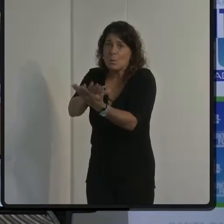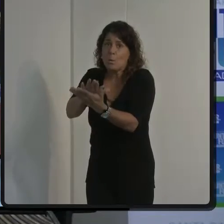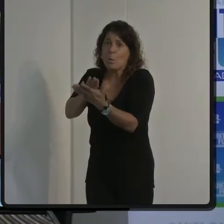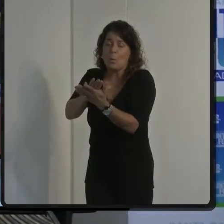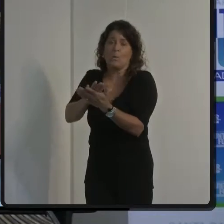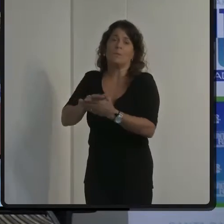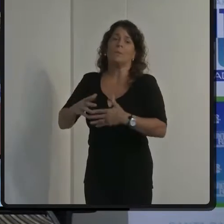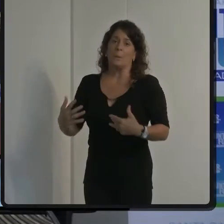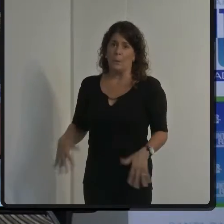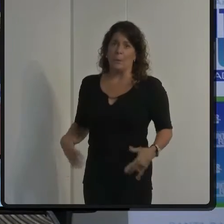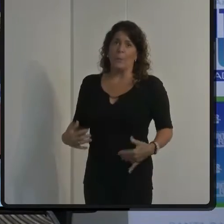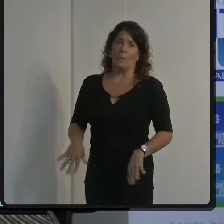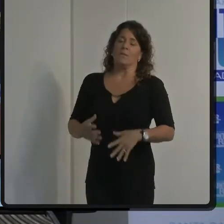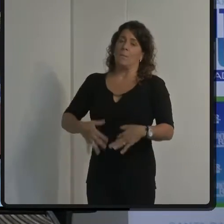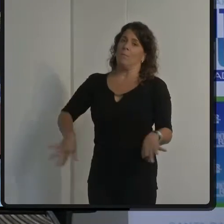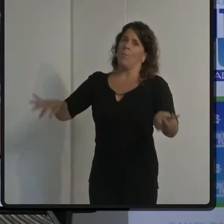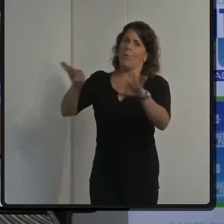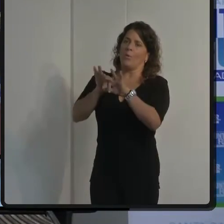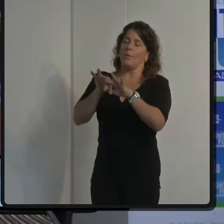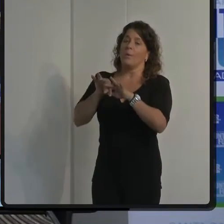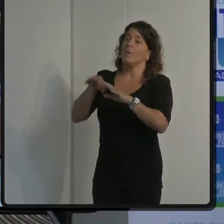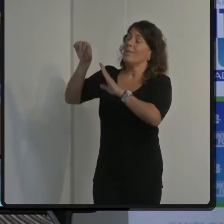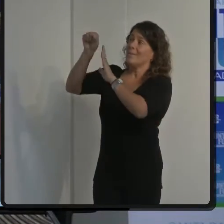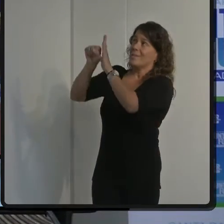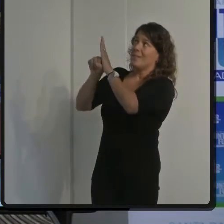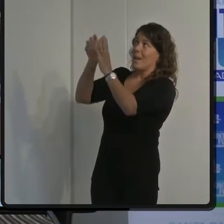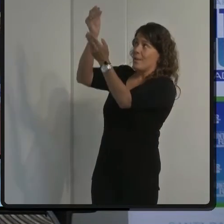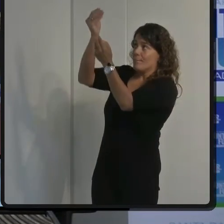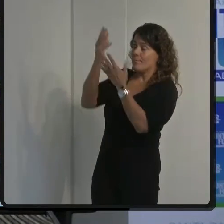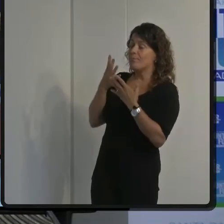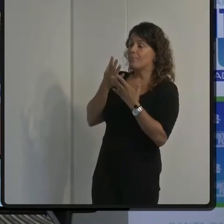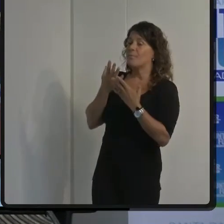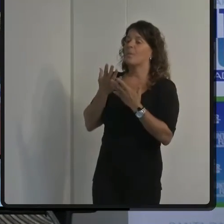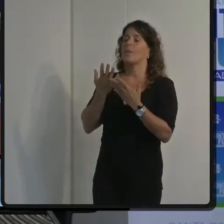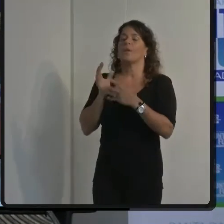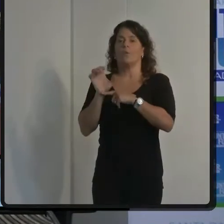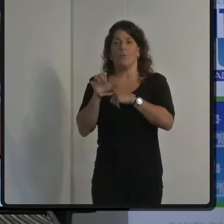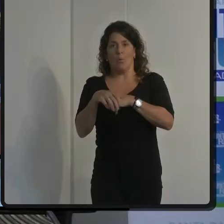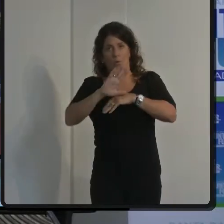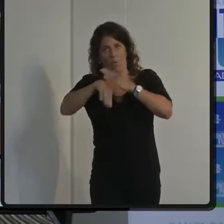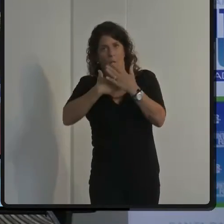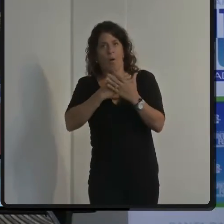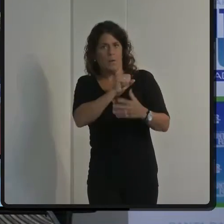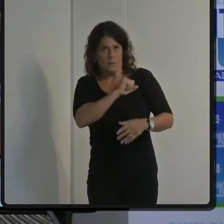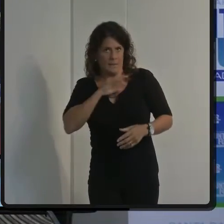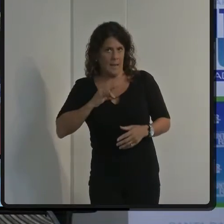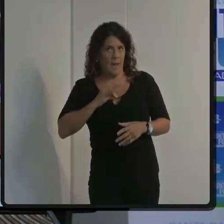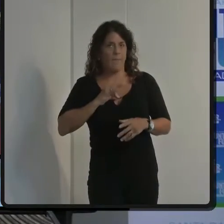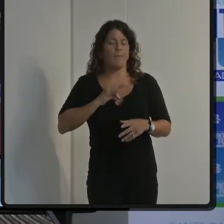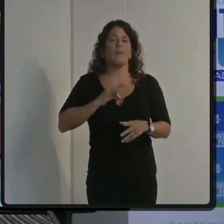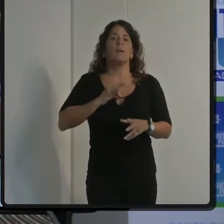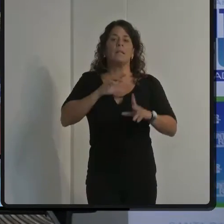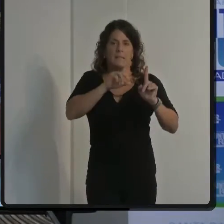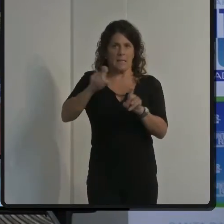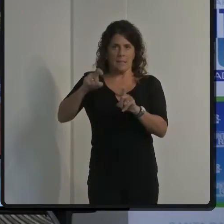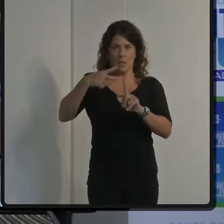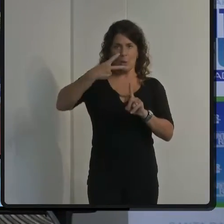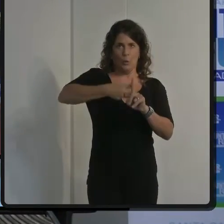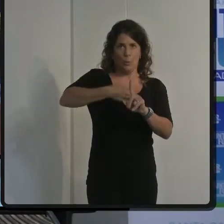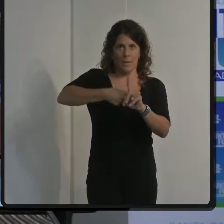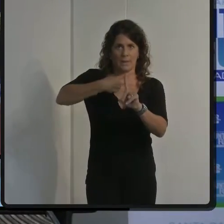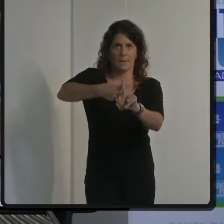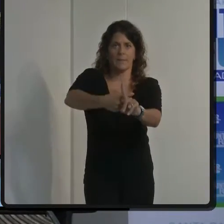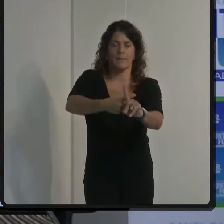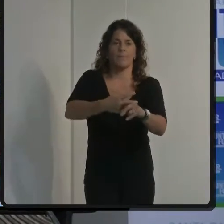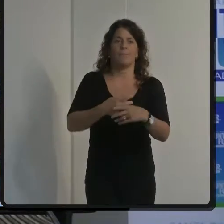the guidance from the state is to have all staff members tested every 2 months. It can be on